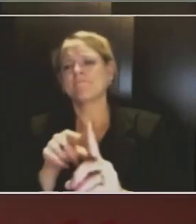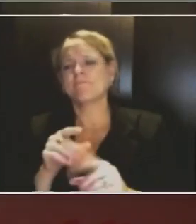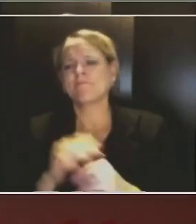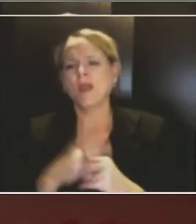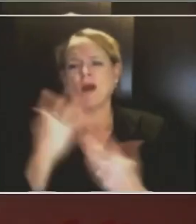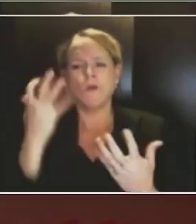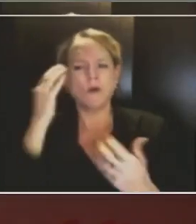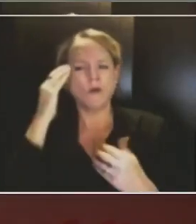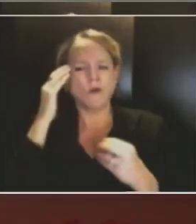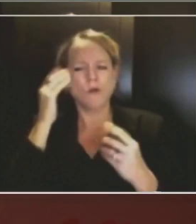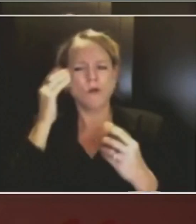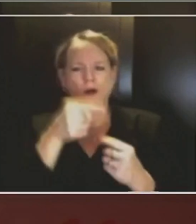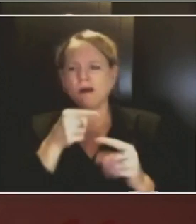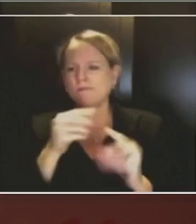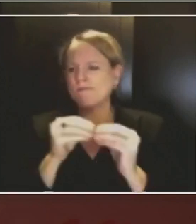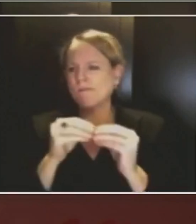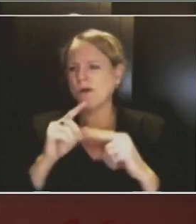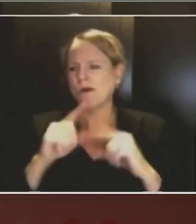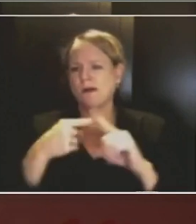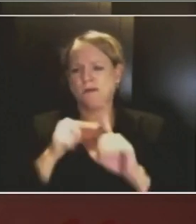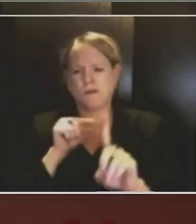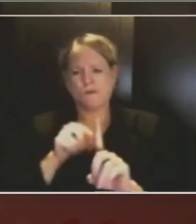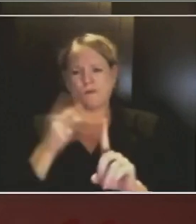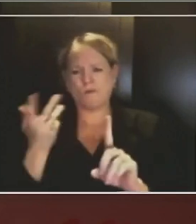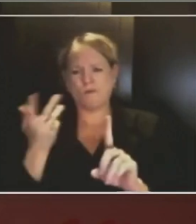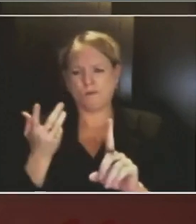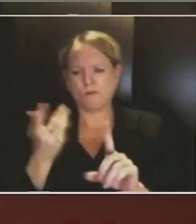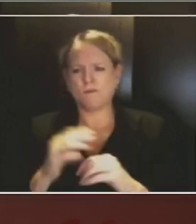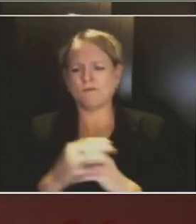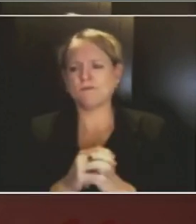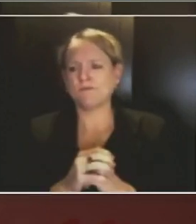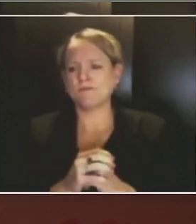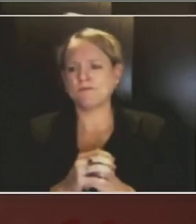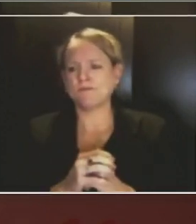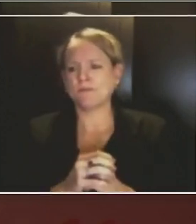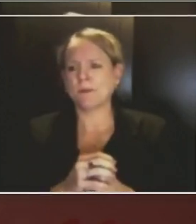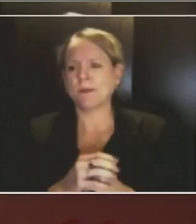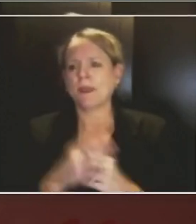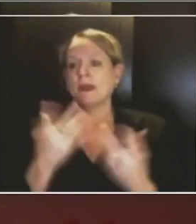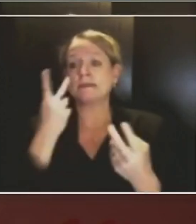masking orders? Thank you.